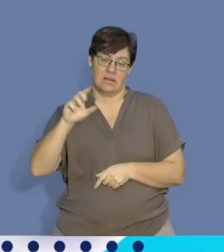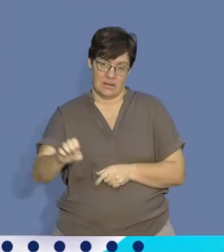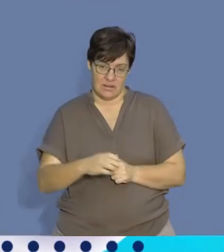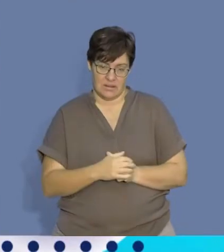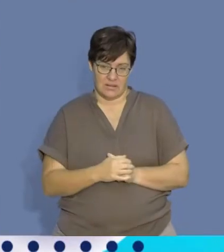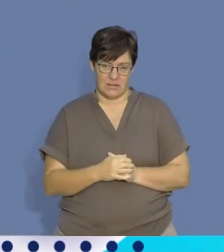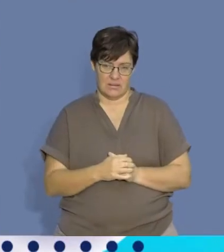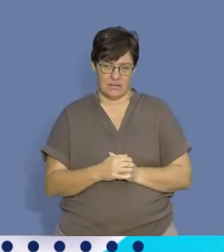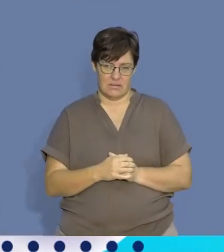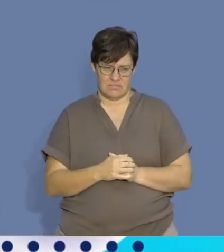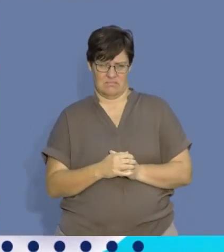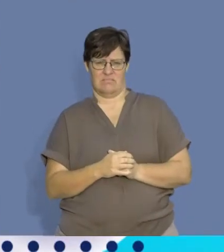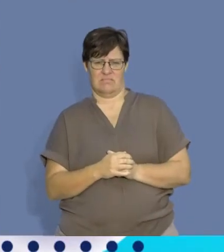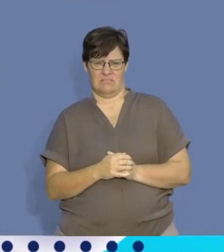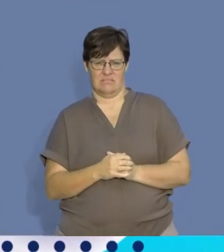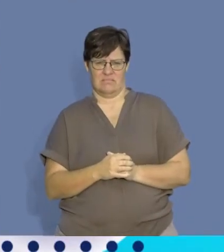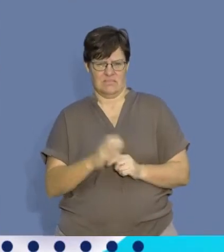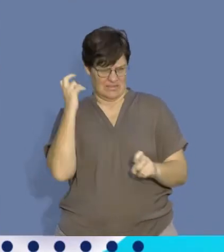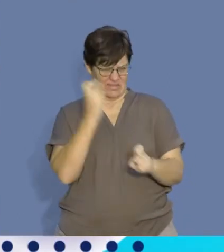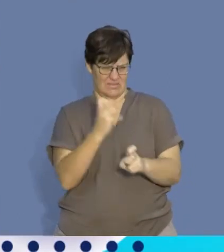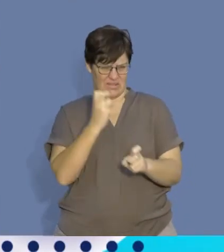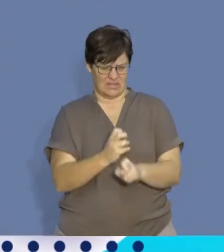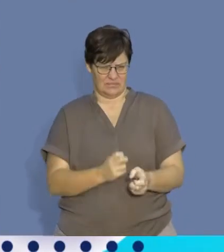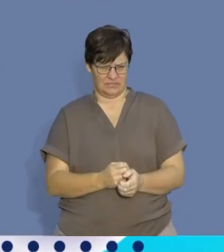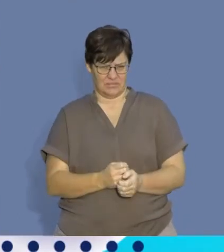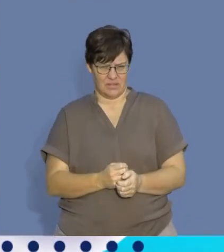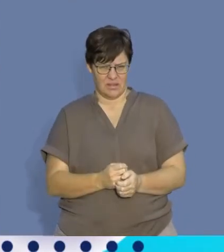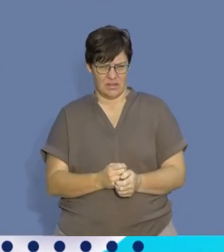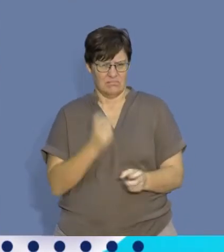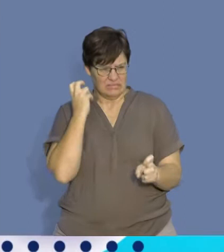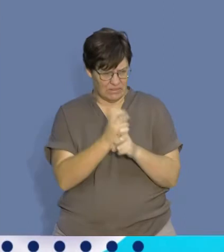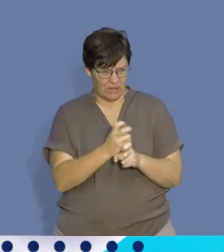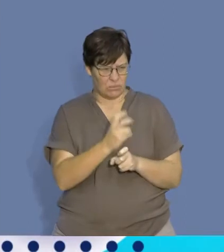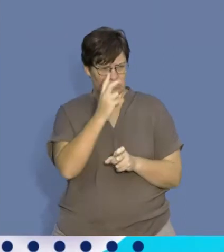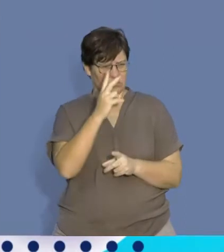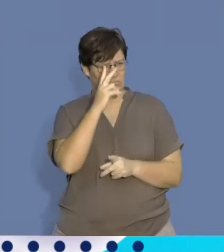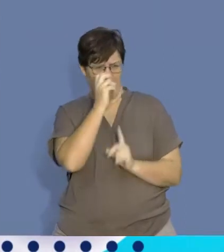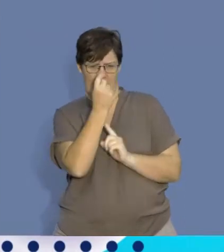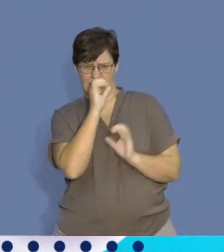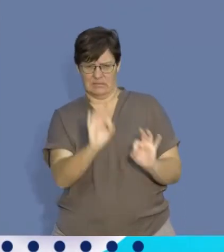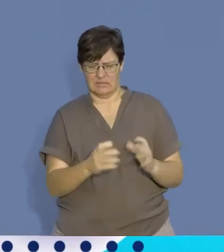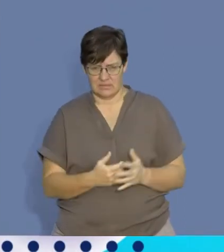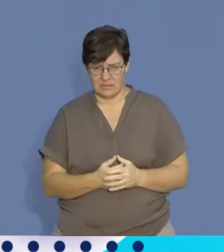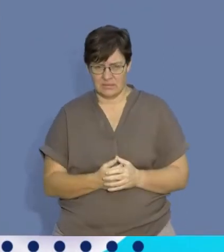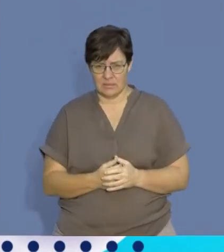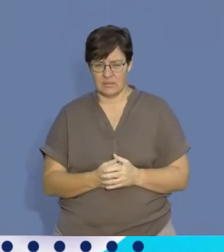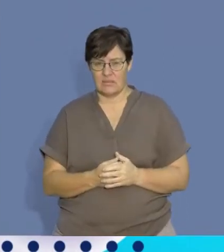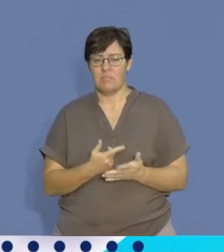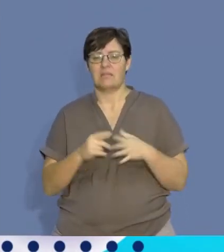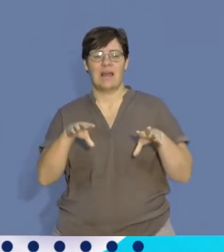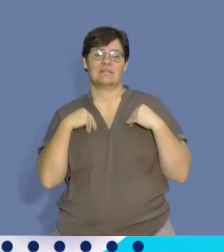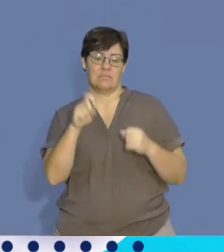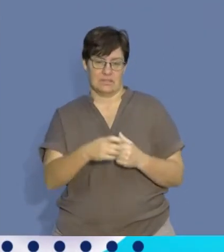That's difficult to put in our heads. It's a hard thing to grasp. But sometimes we've just got to accept it.